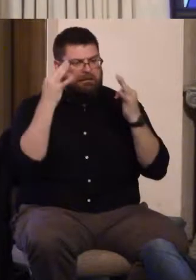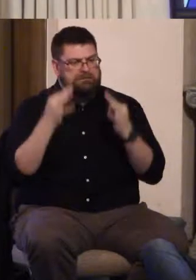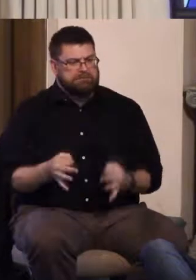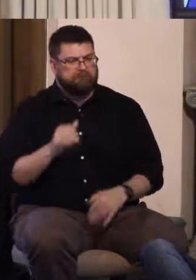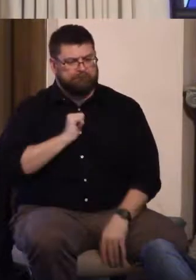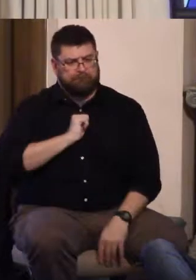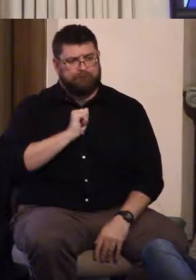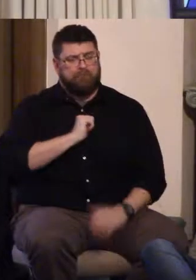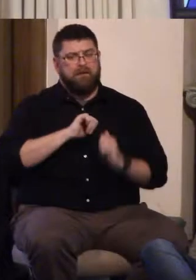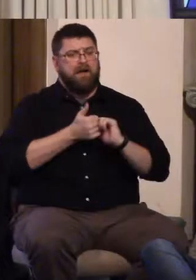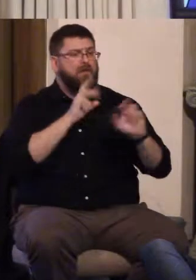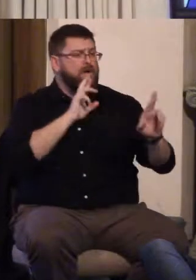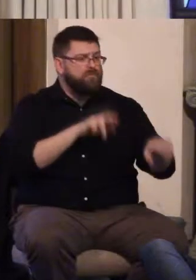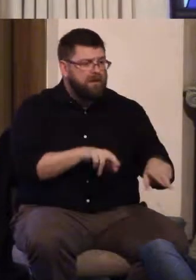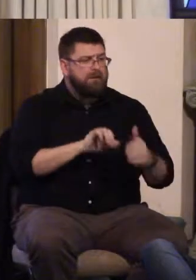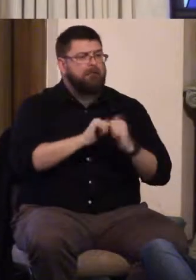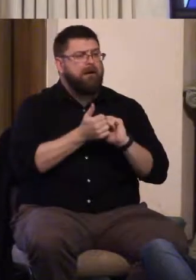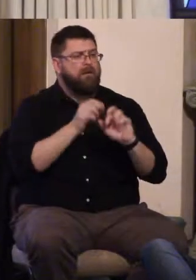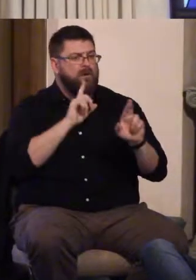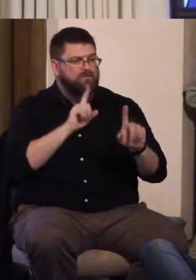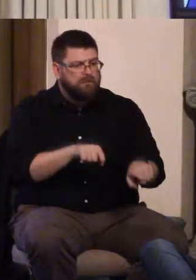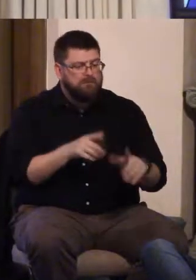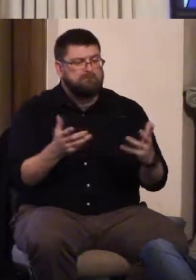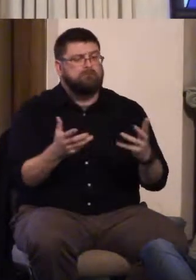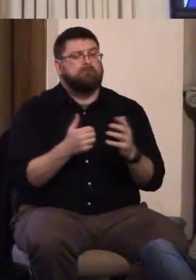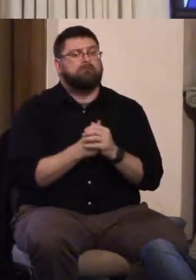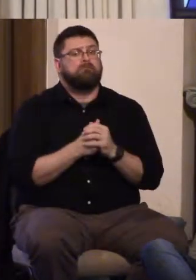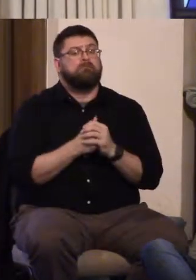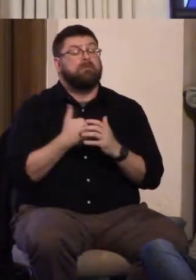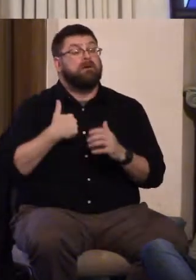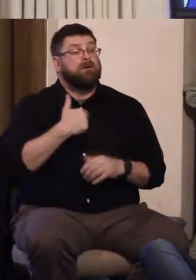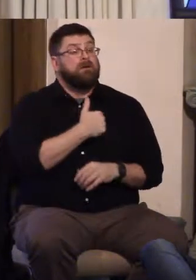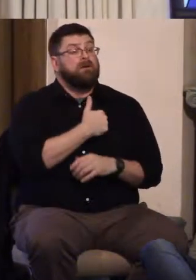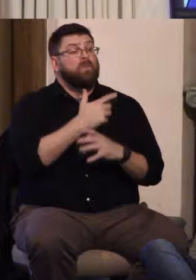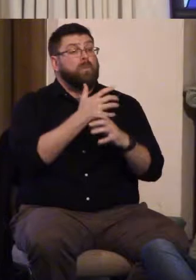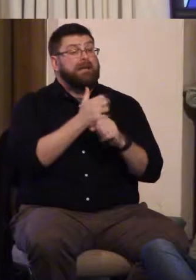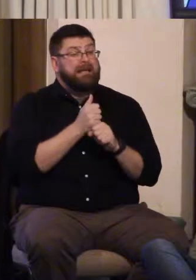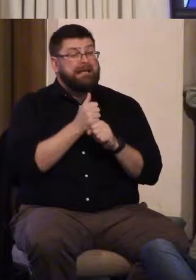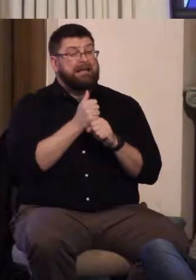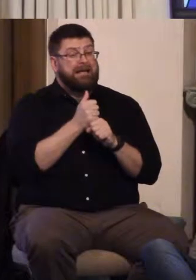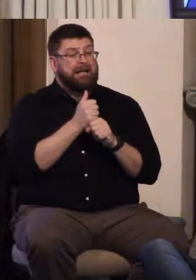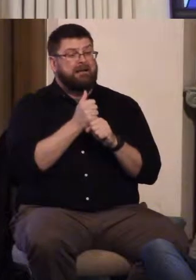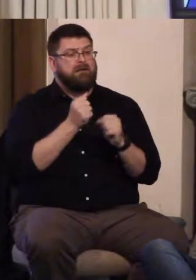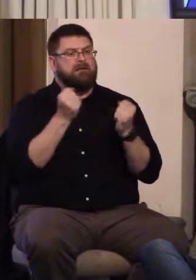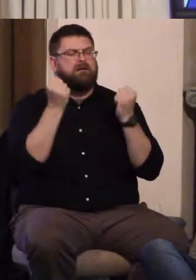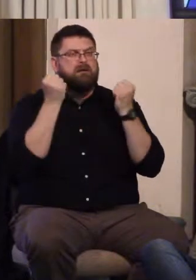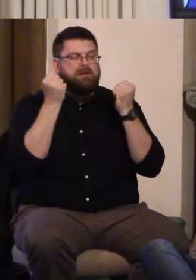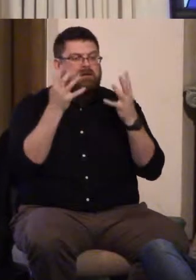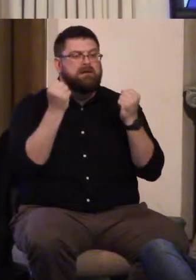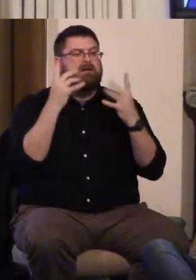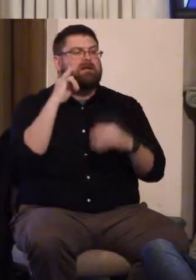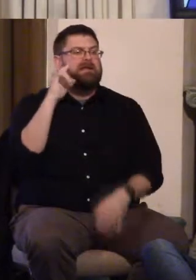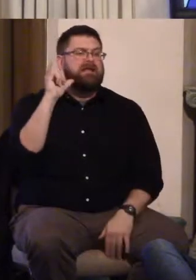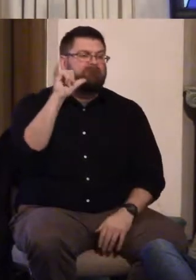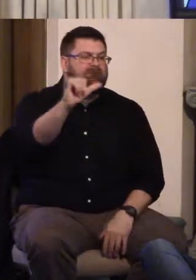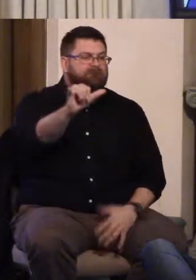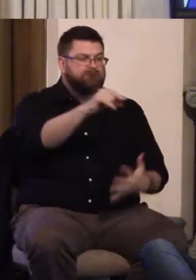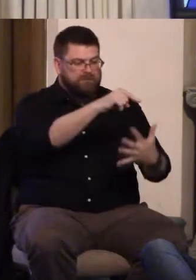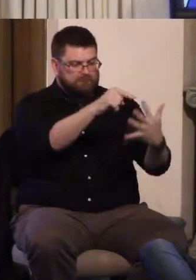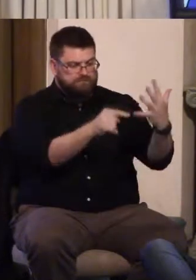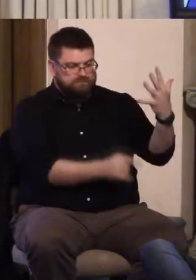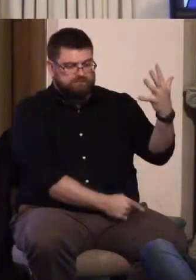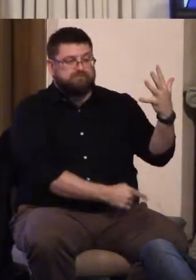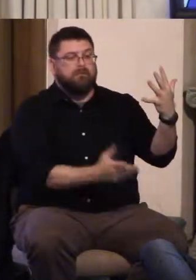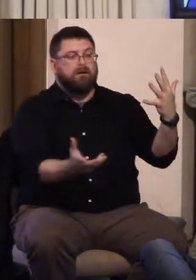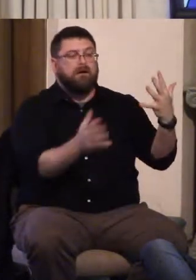going to respond and react. And we get an infinite number of opportunities every